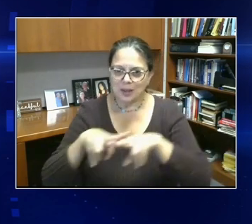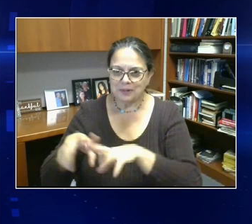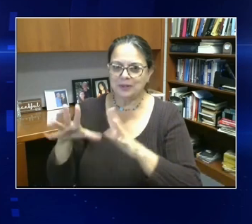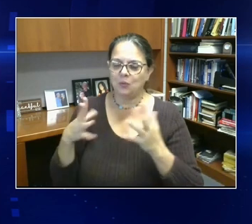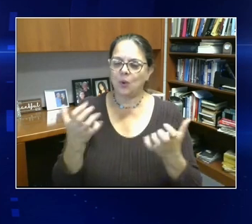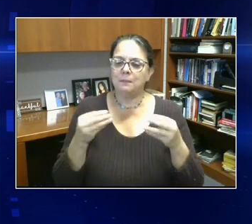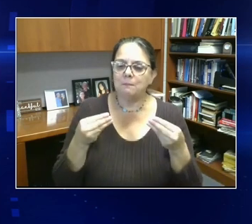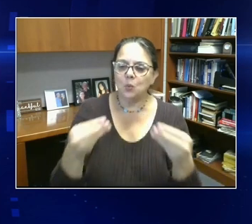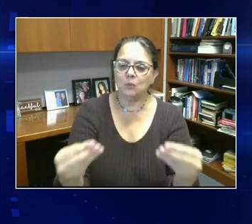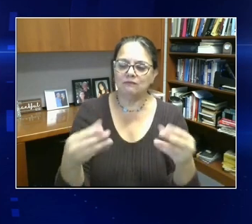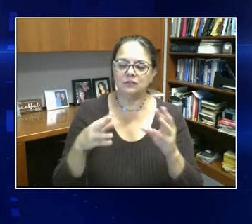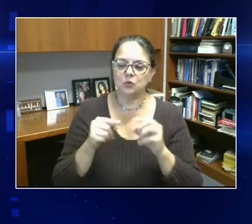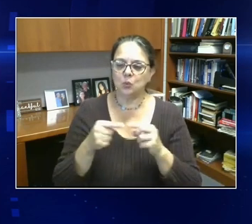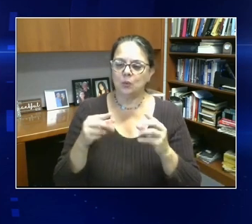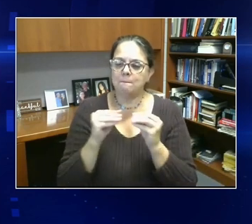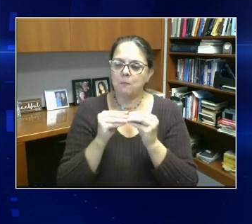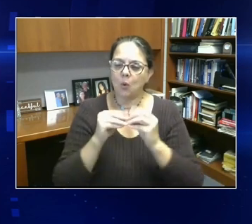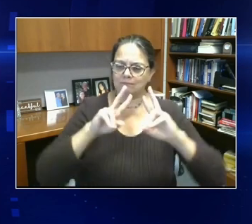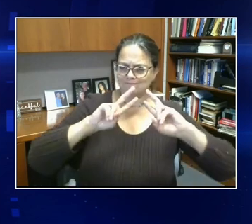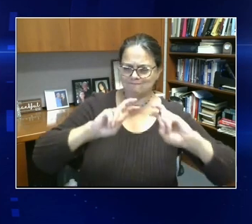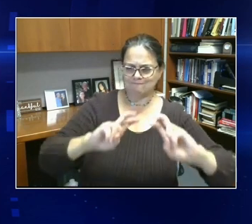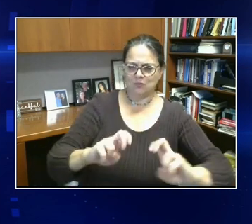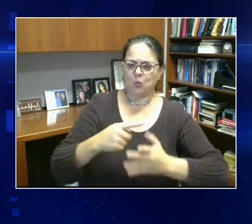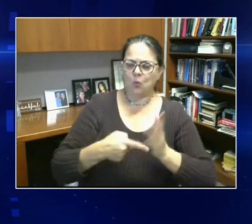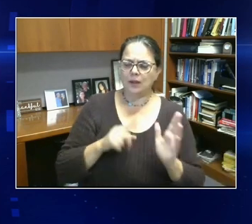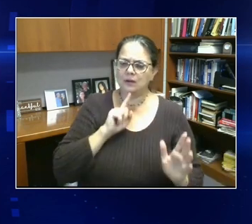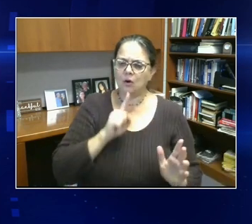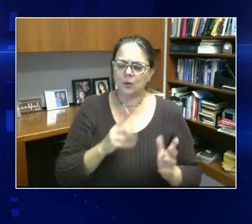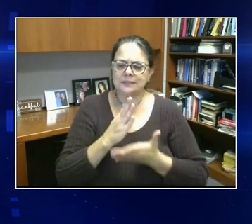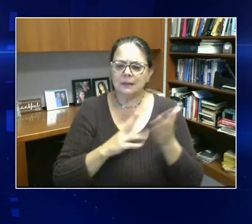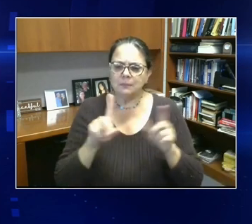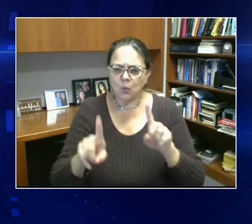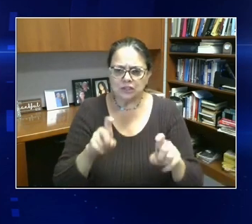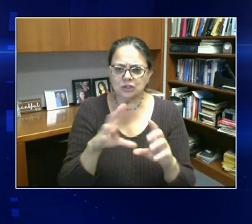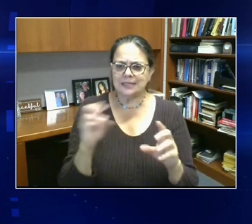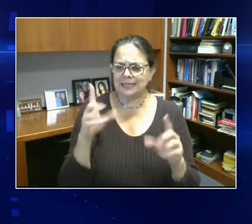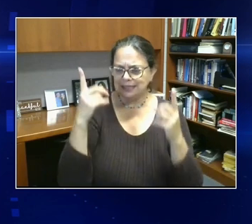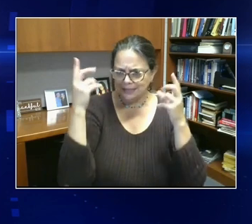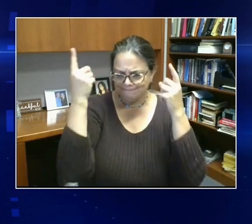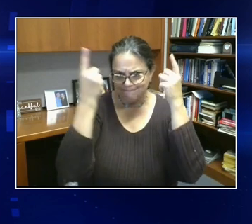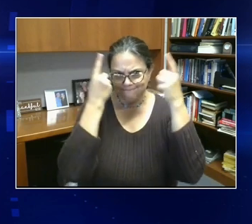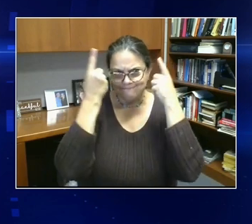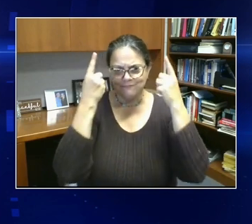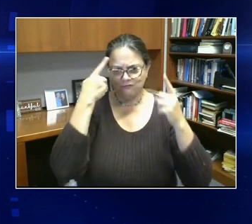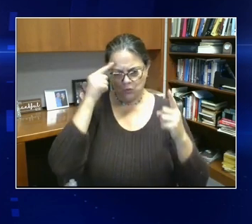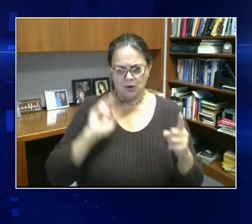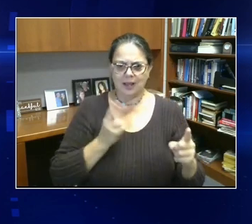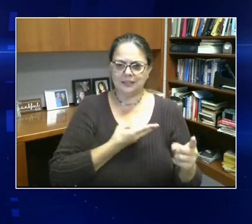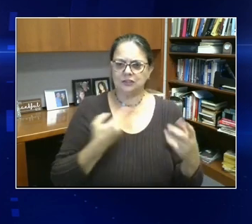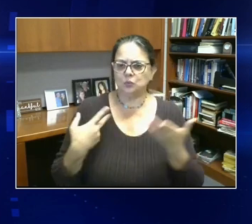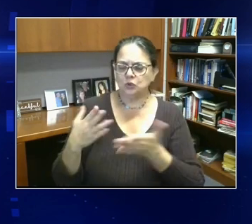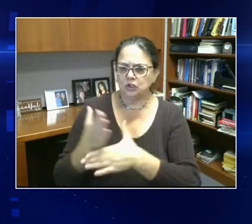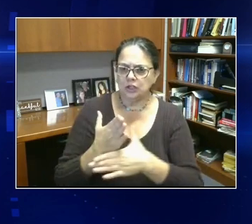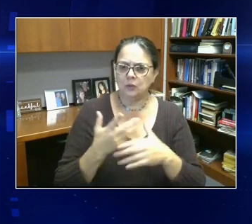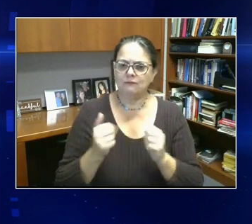Now that we've covered these terms and definitions, I will move on to analysis of some questions and considerations that